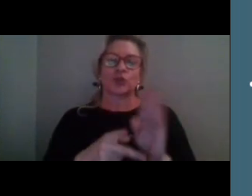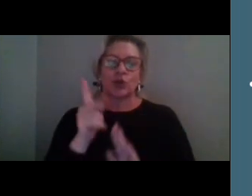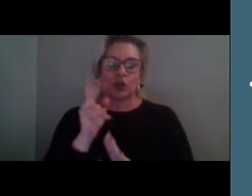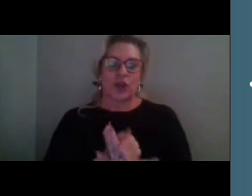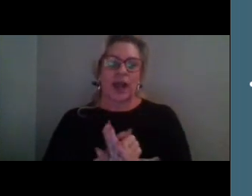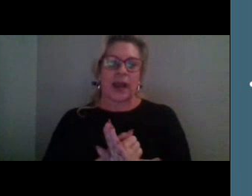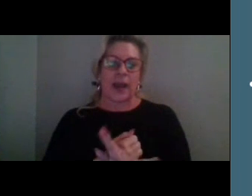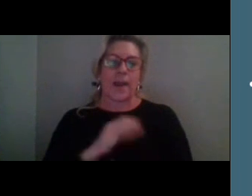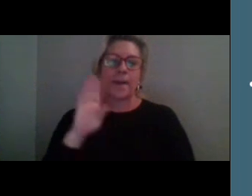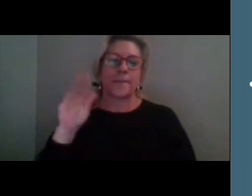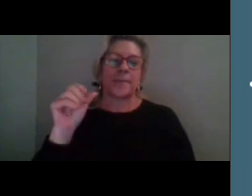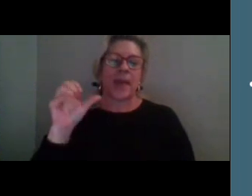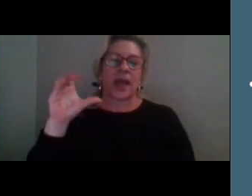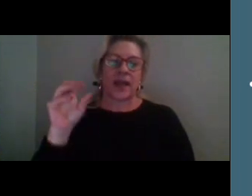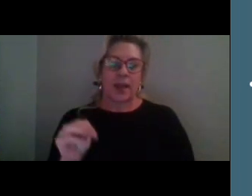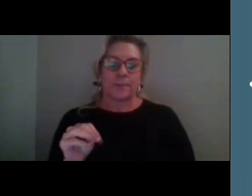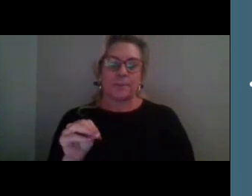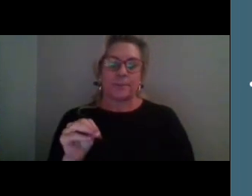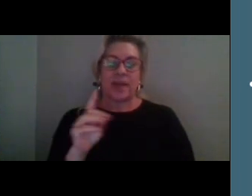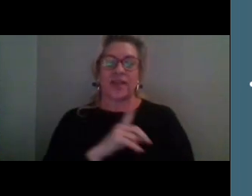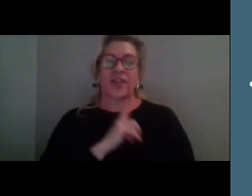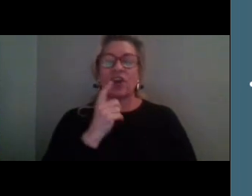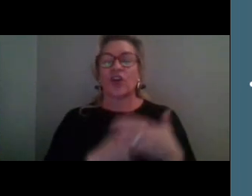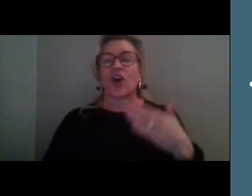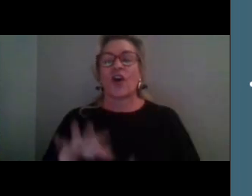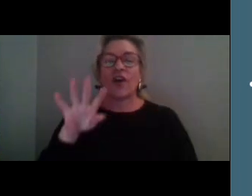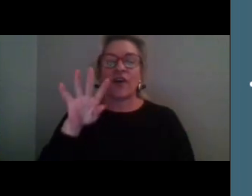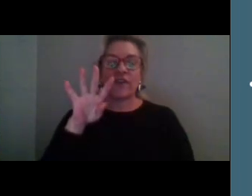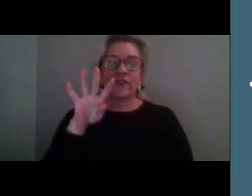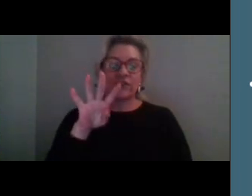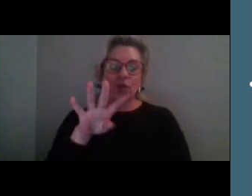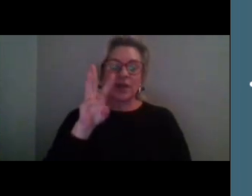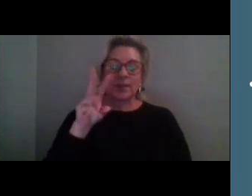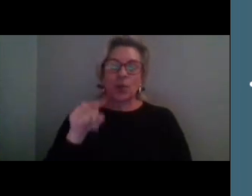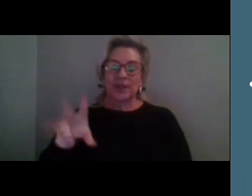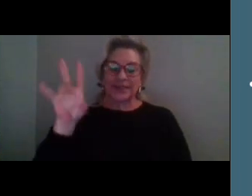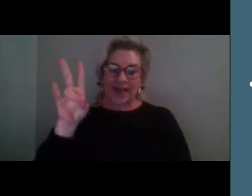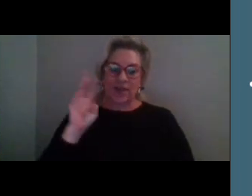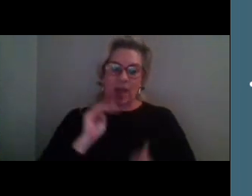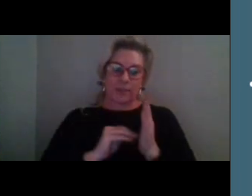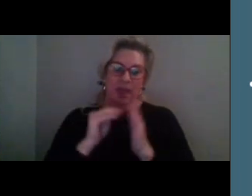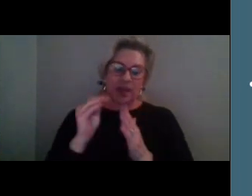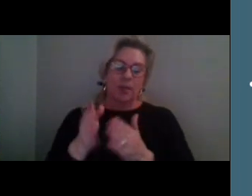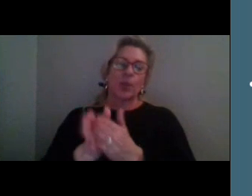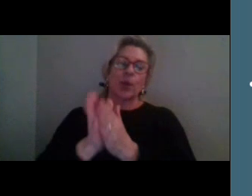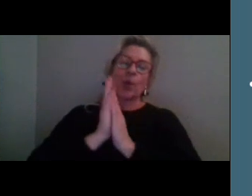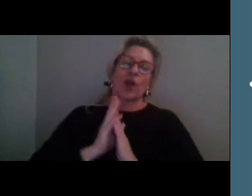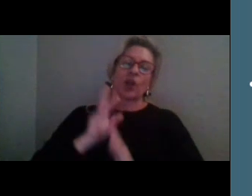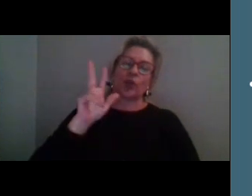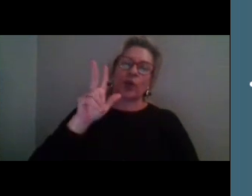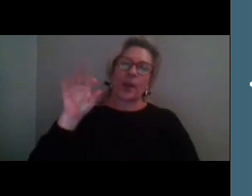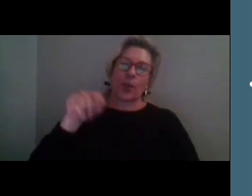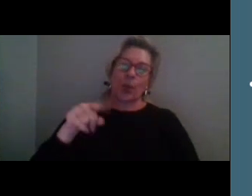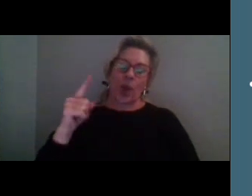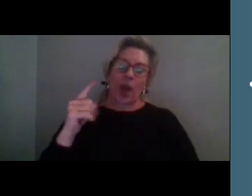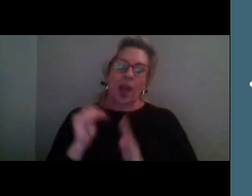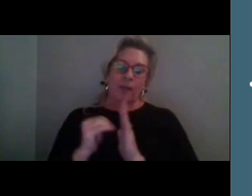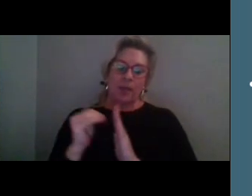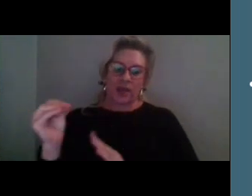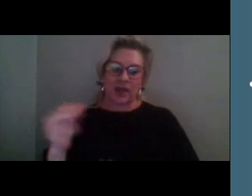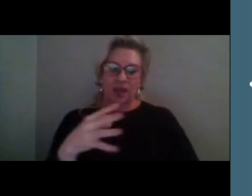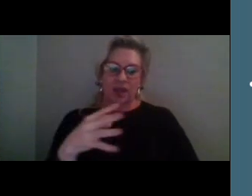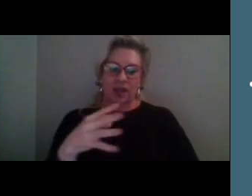This is a total project cost of $46.7 million and an HEP request of $39.1 million.